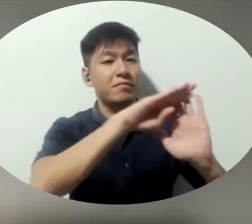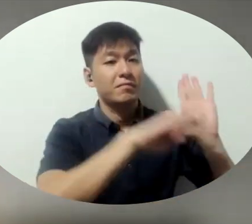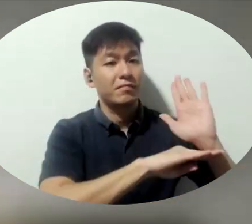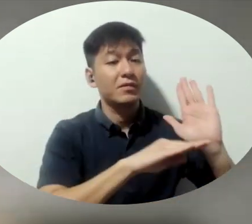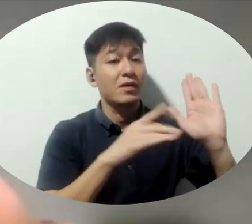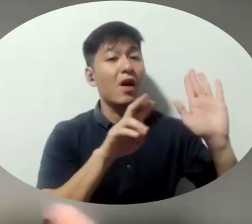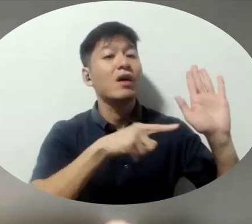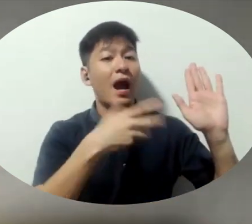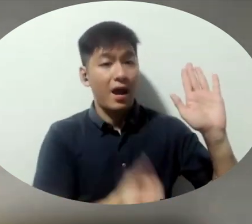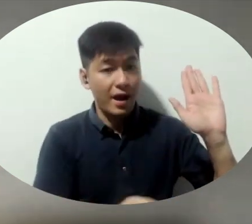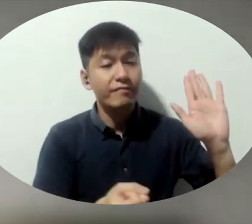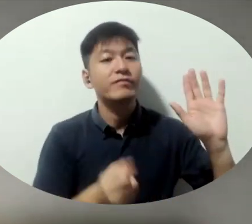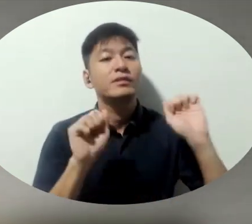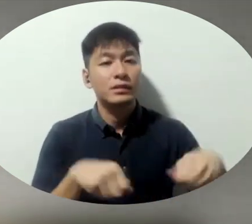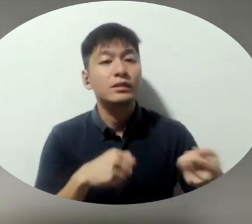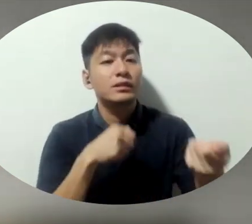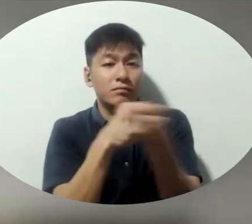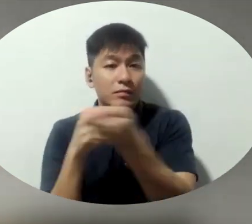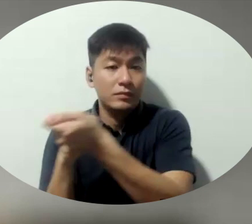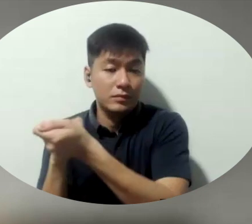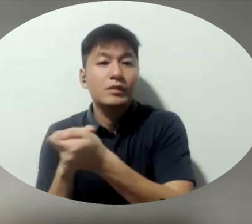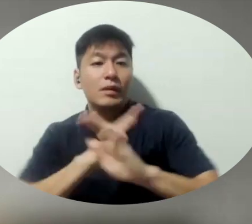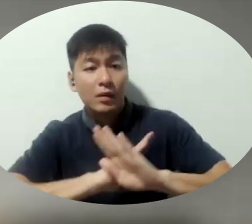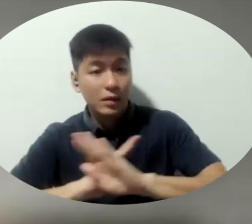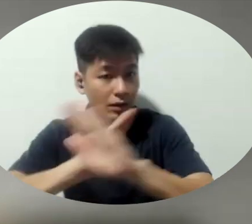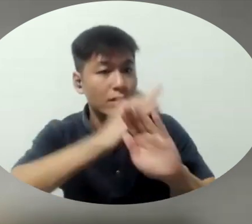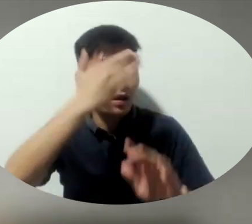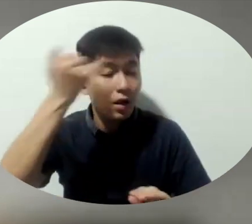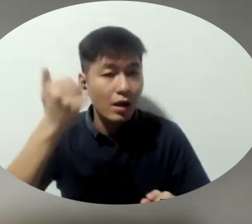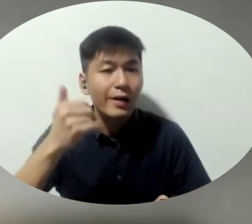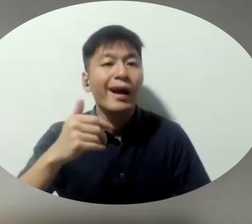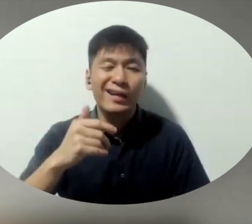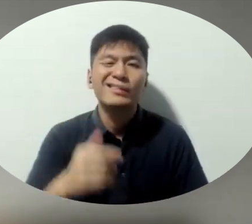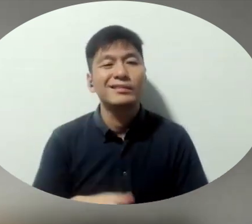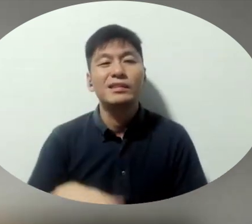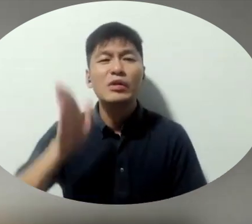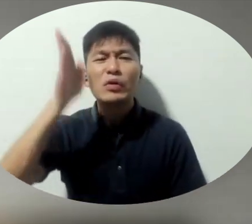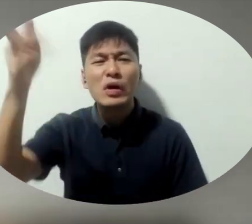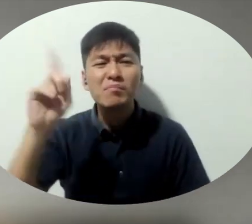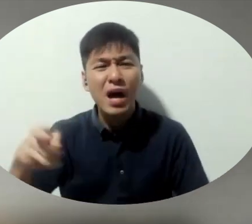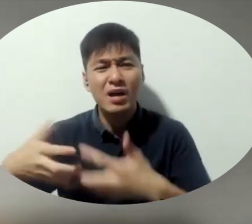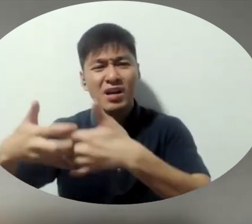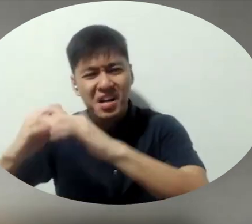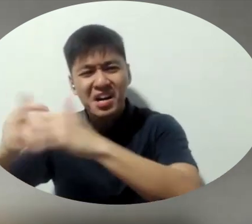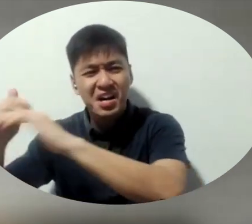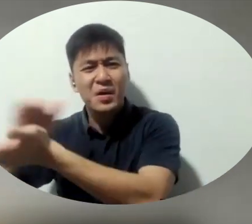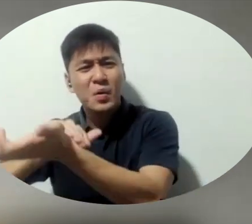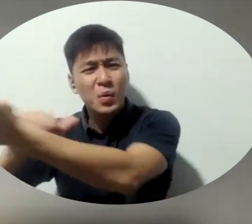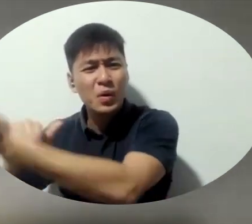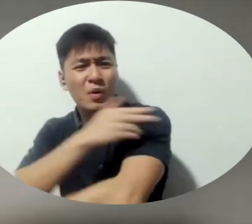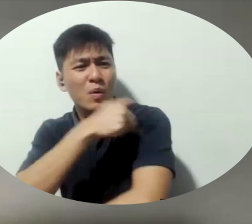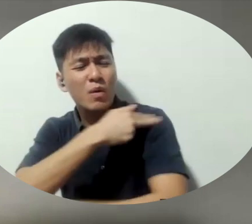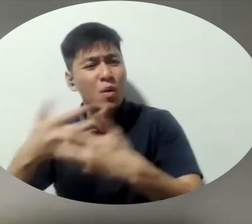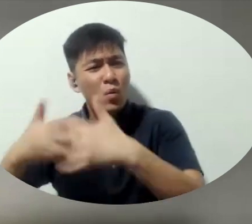forth. It's we're getting it right at a younger age. We're about preventive stuff, brain health, all that matters. It's just we're